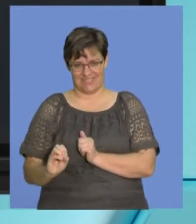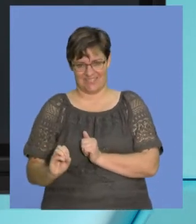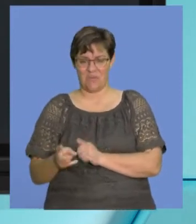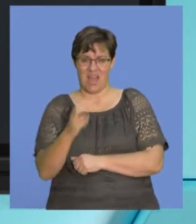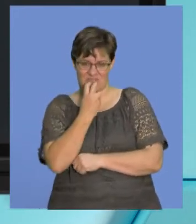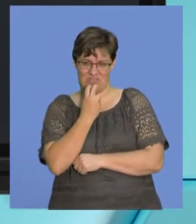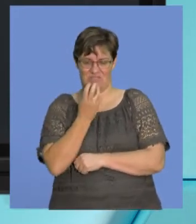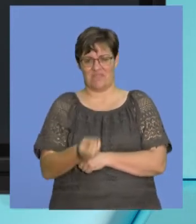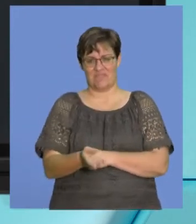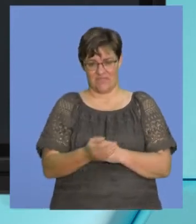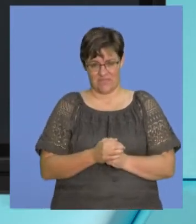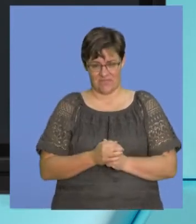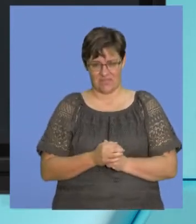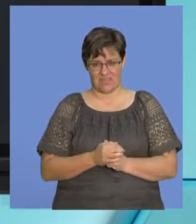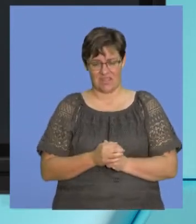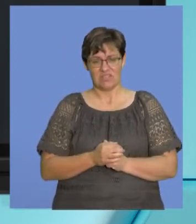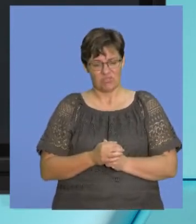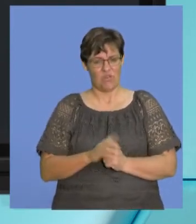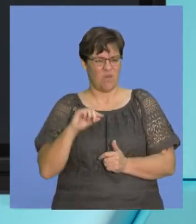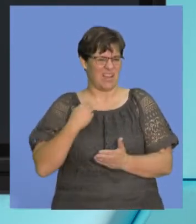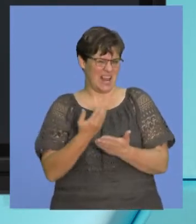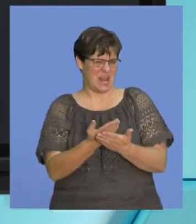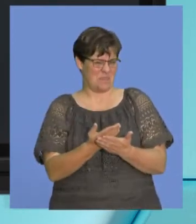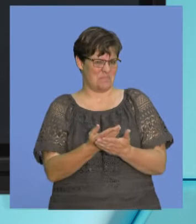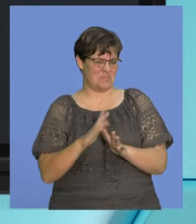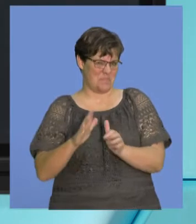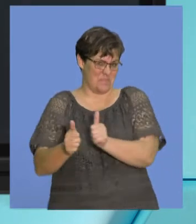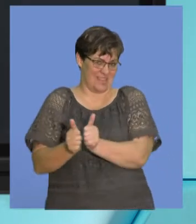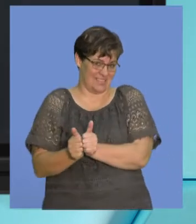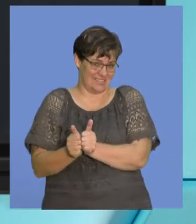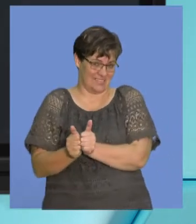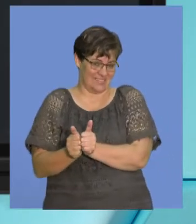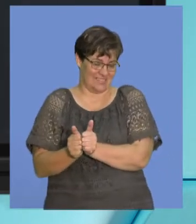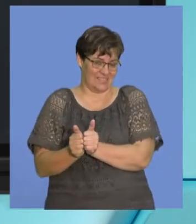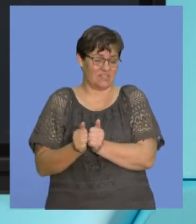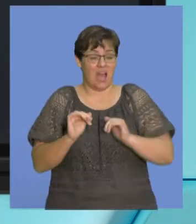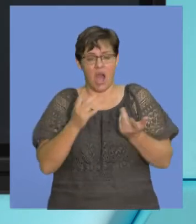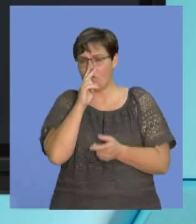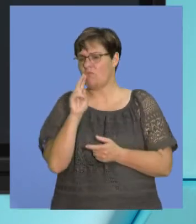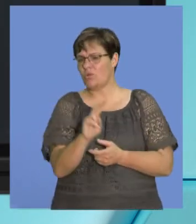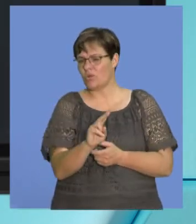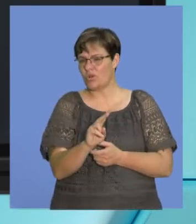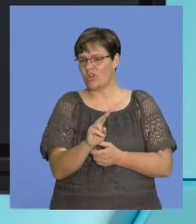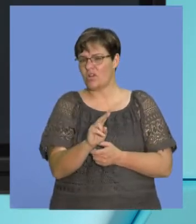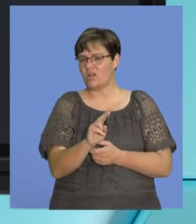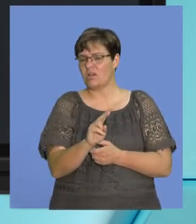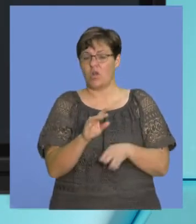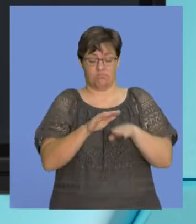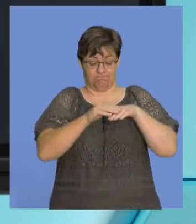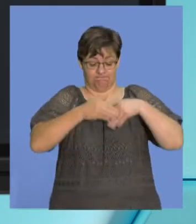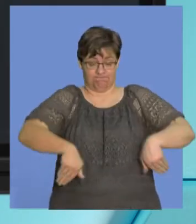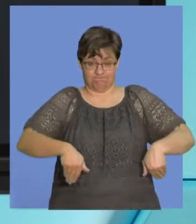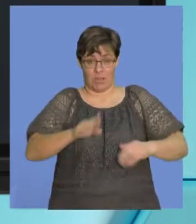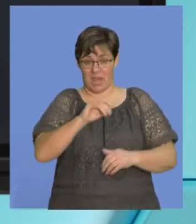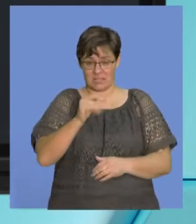your school is refereeing that game. So there's a claim of bias. And so the best way to be able to look at something